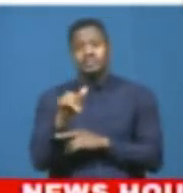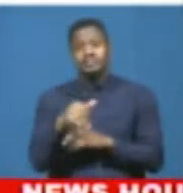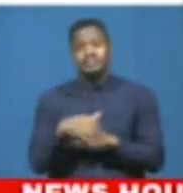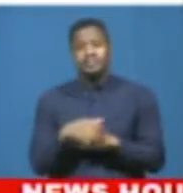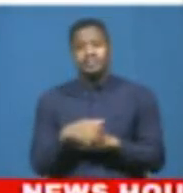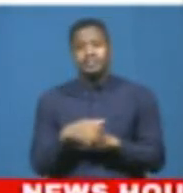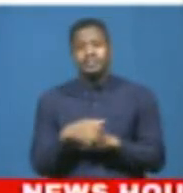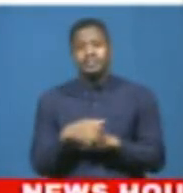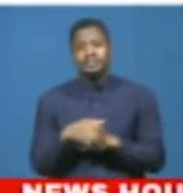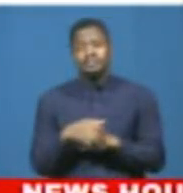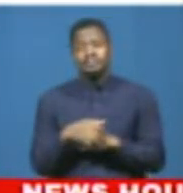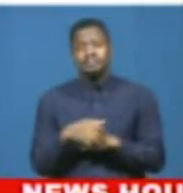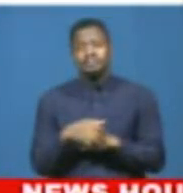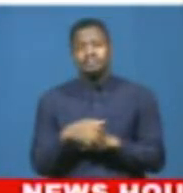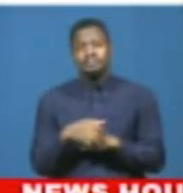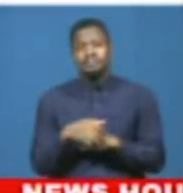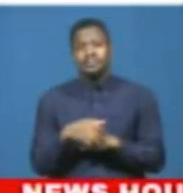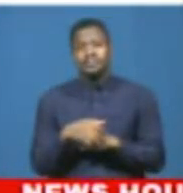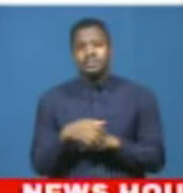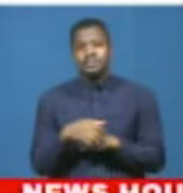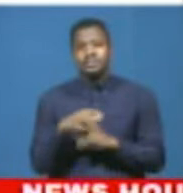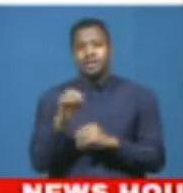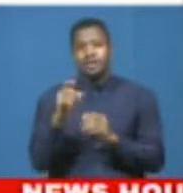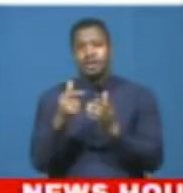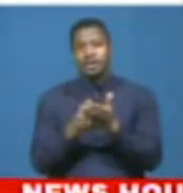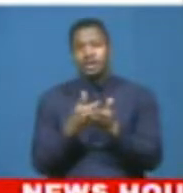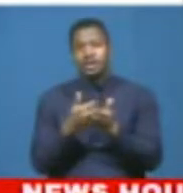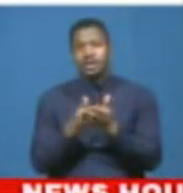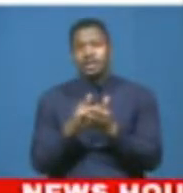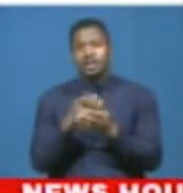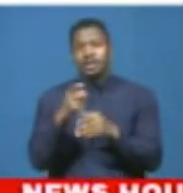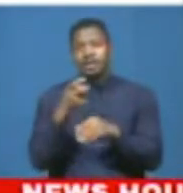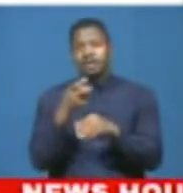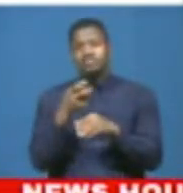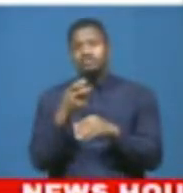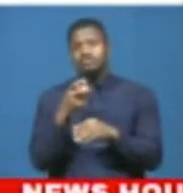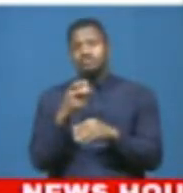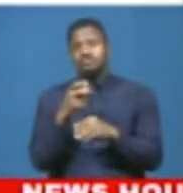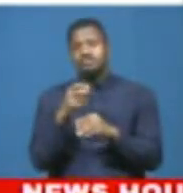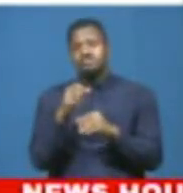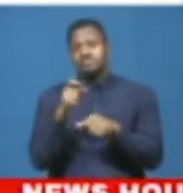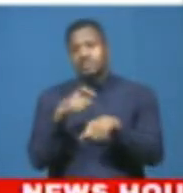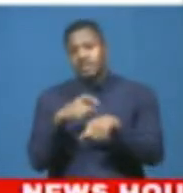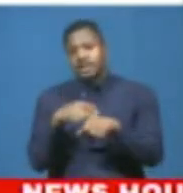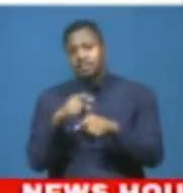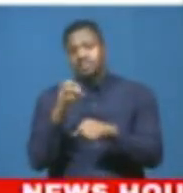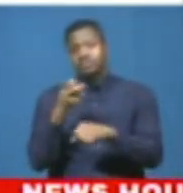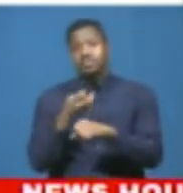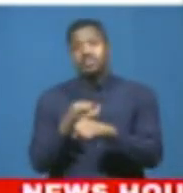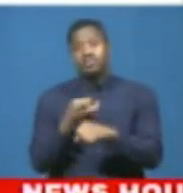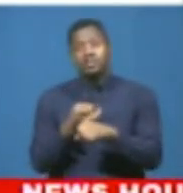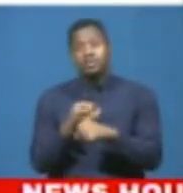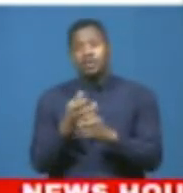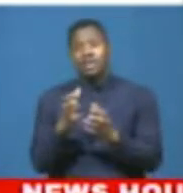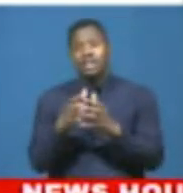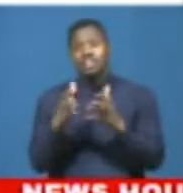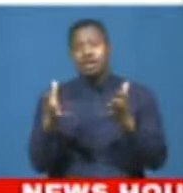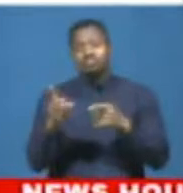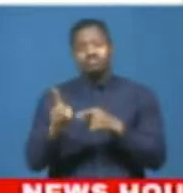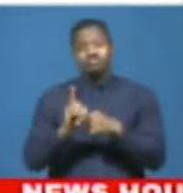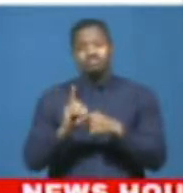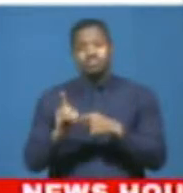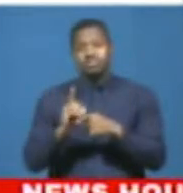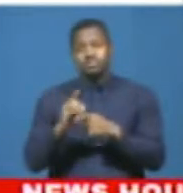certainly Ghana would be able to overcome the challenges with the pandemic. A lot of discipline is